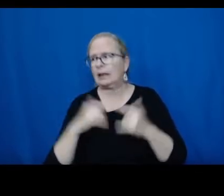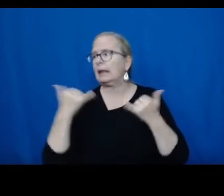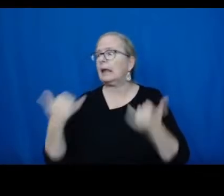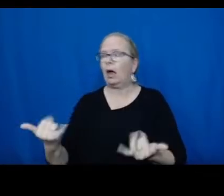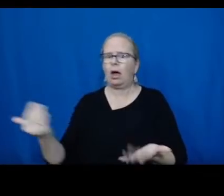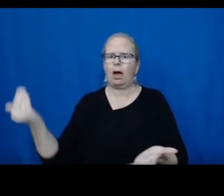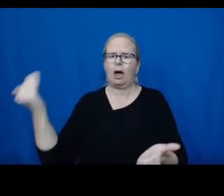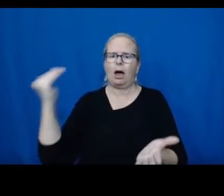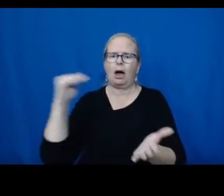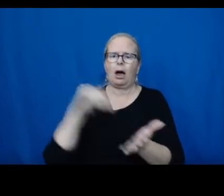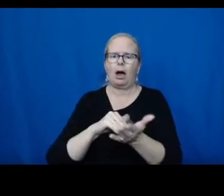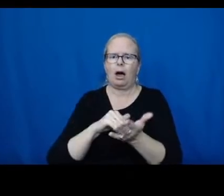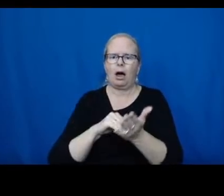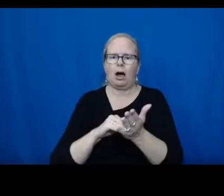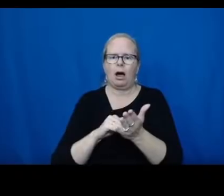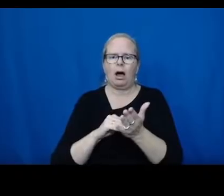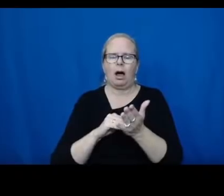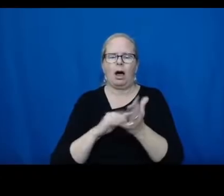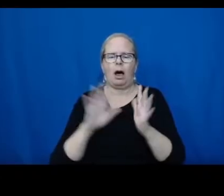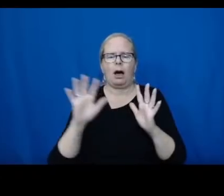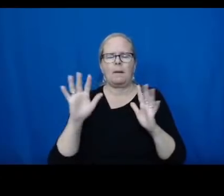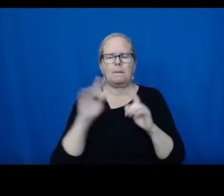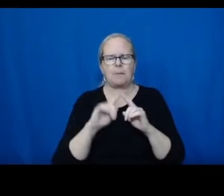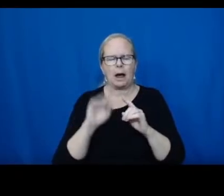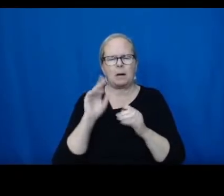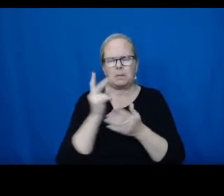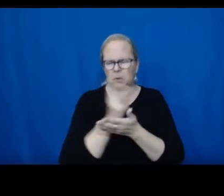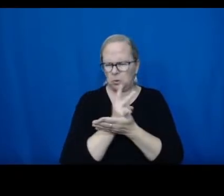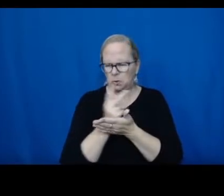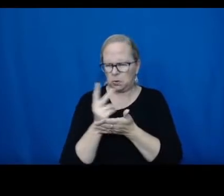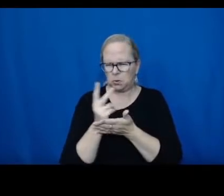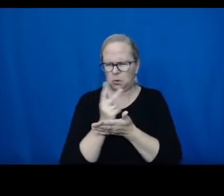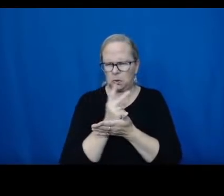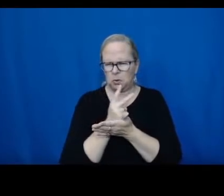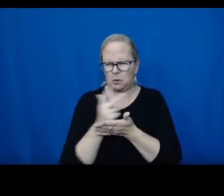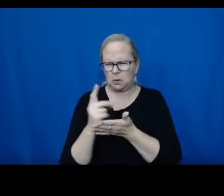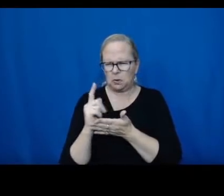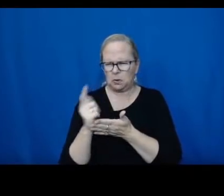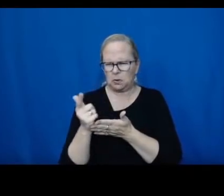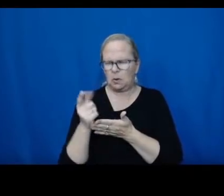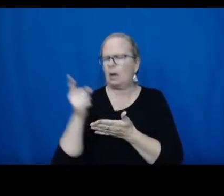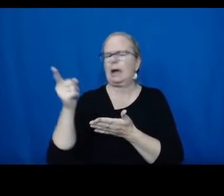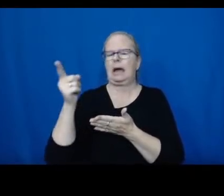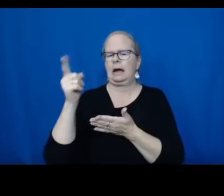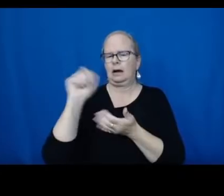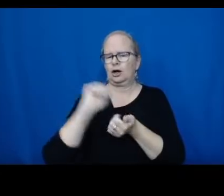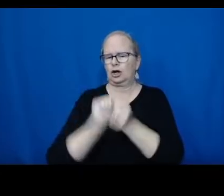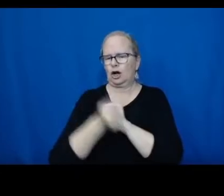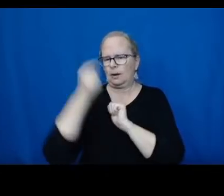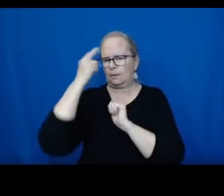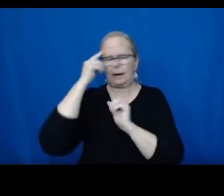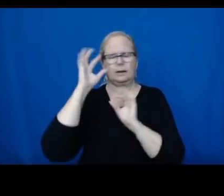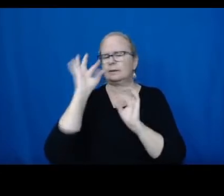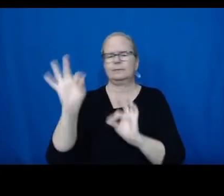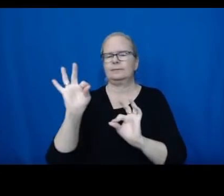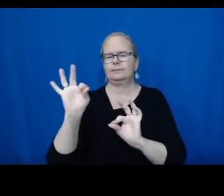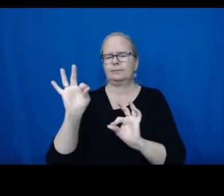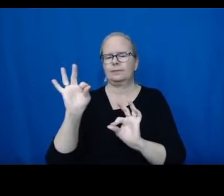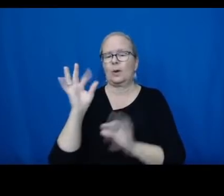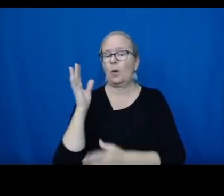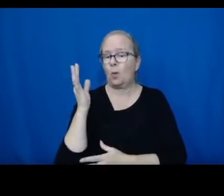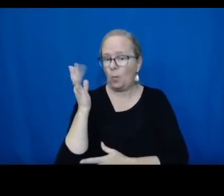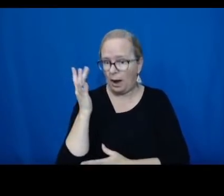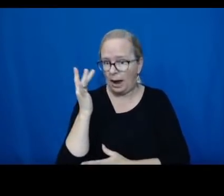partly due to projections, but perhaps also due to alterations in the political landscape. I'm only speculating